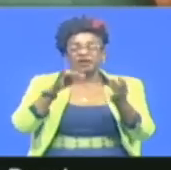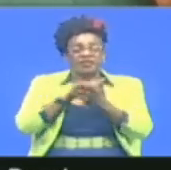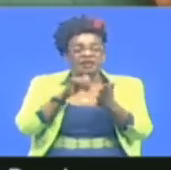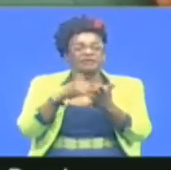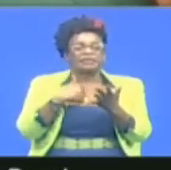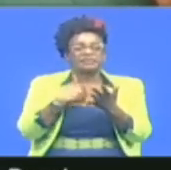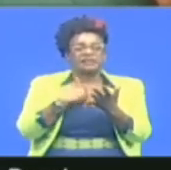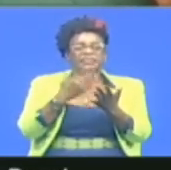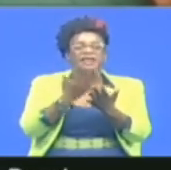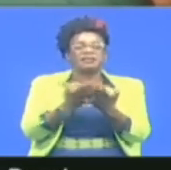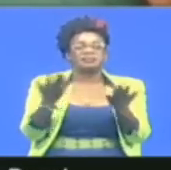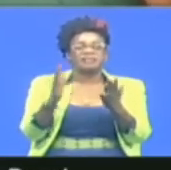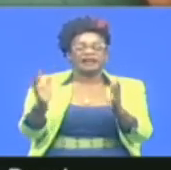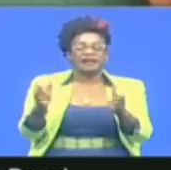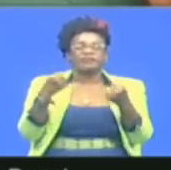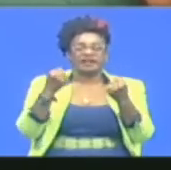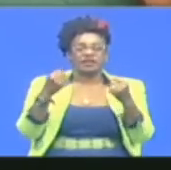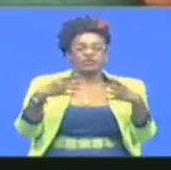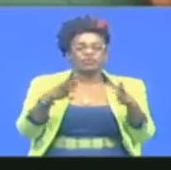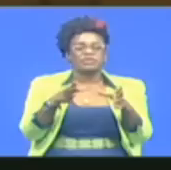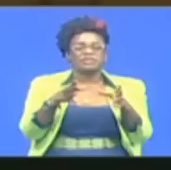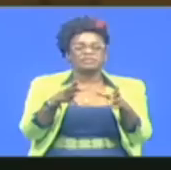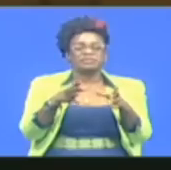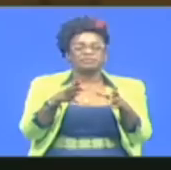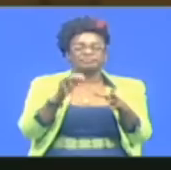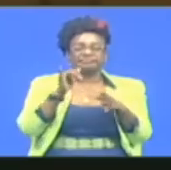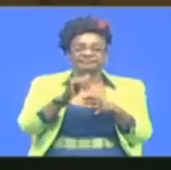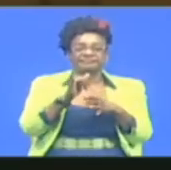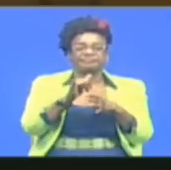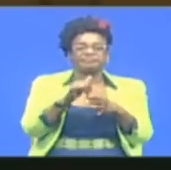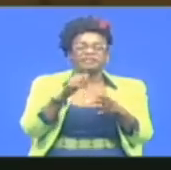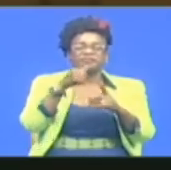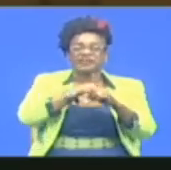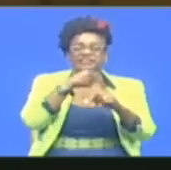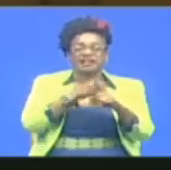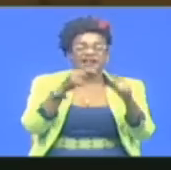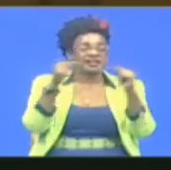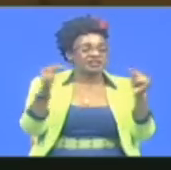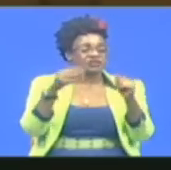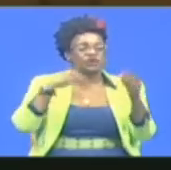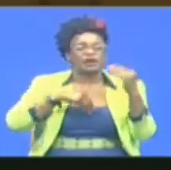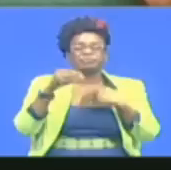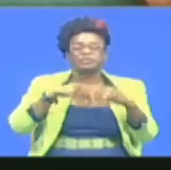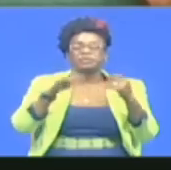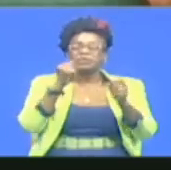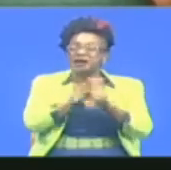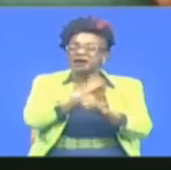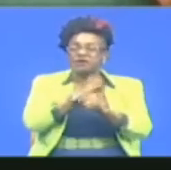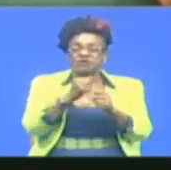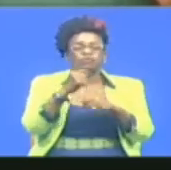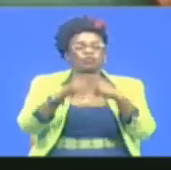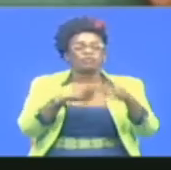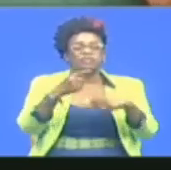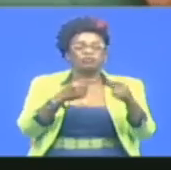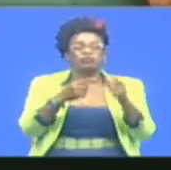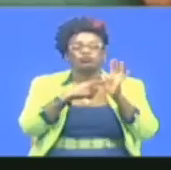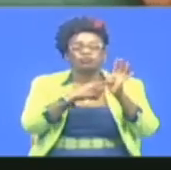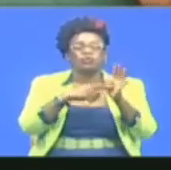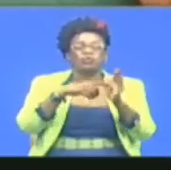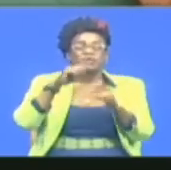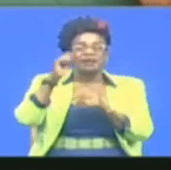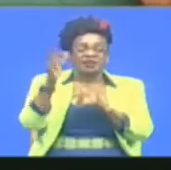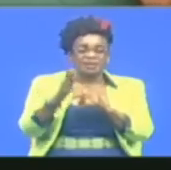asset recovery unit is a key cog in that fight against corruption, because we cannot continue to be showing Kenyans that corruption